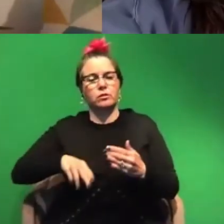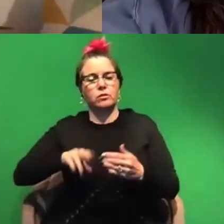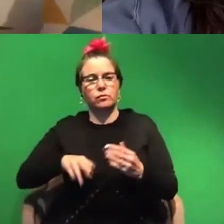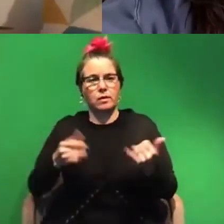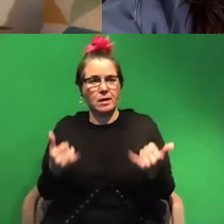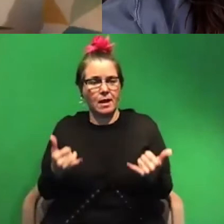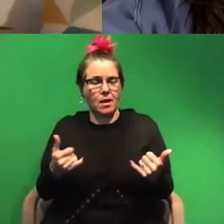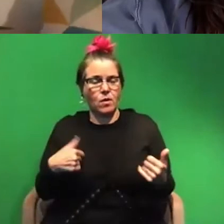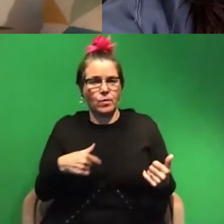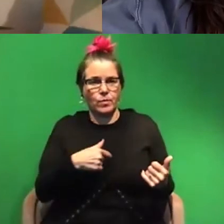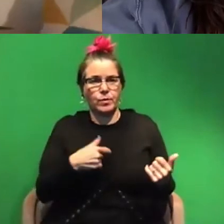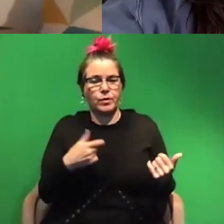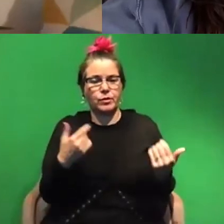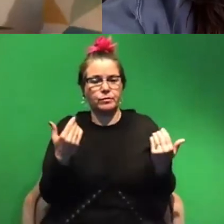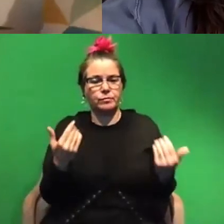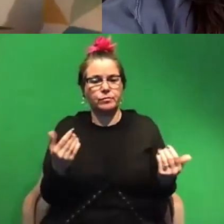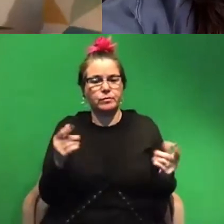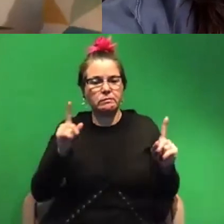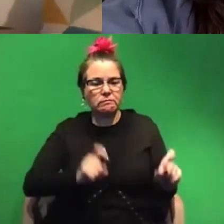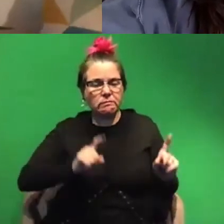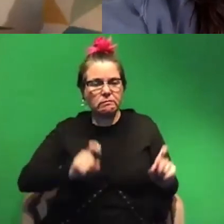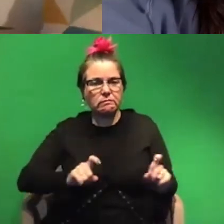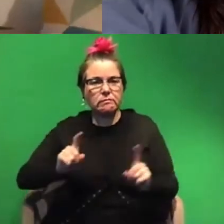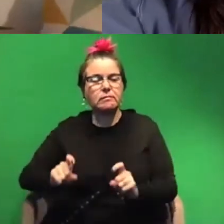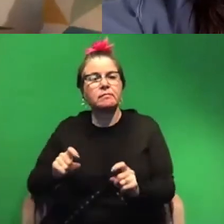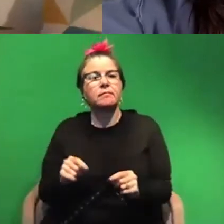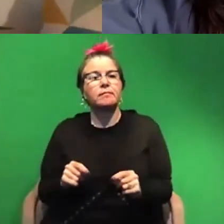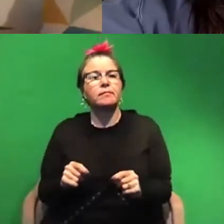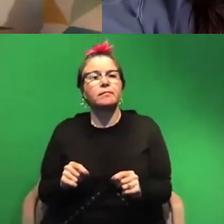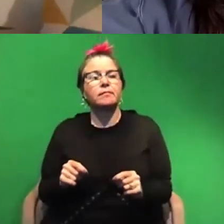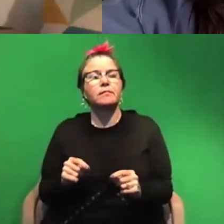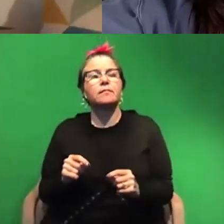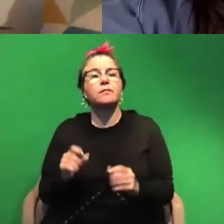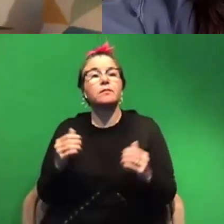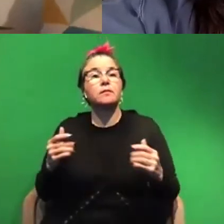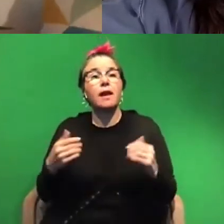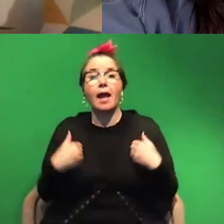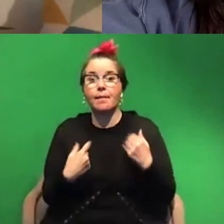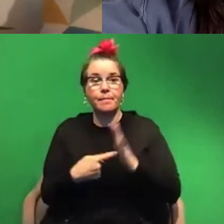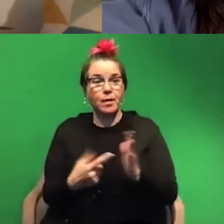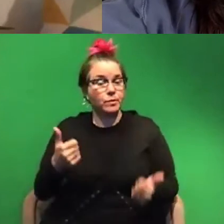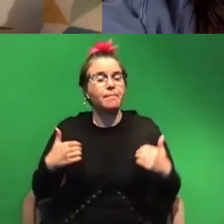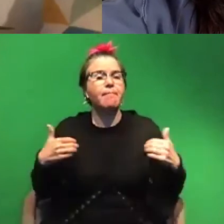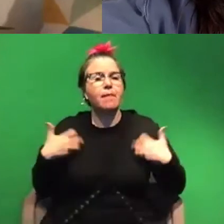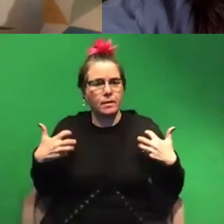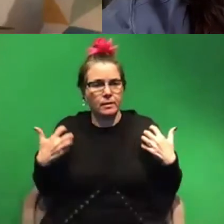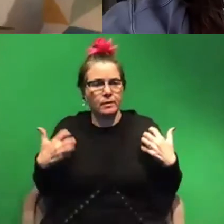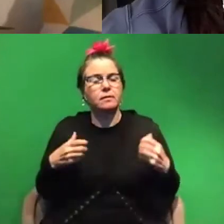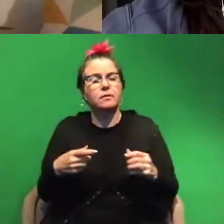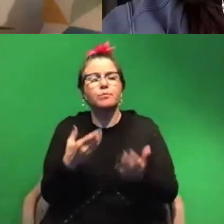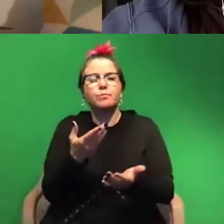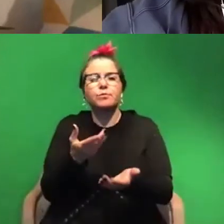being tested in monkeys are showing that we cannot get